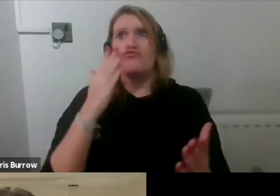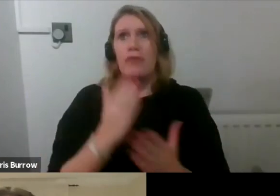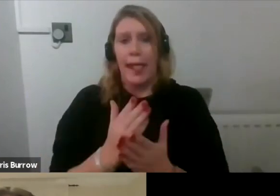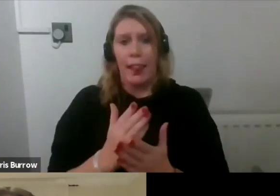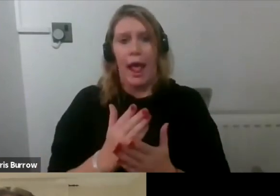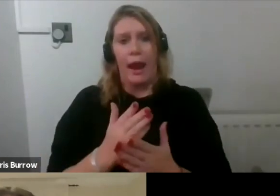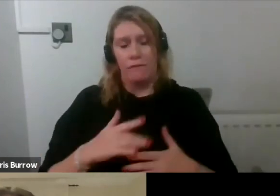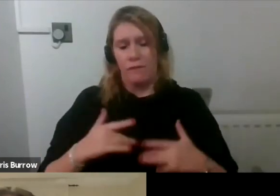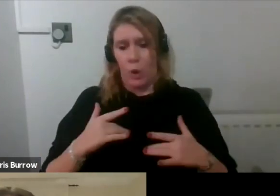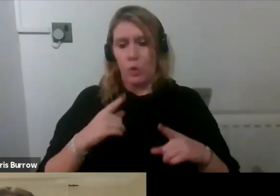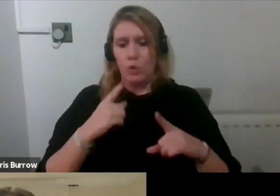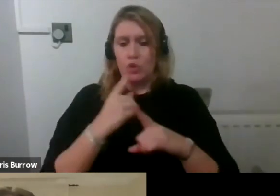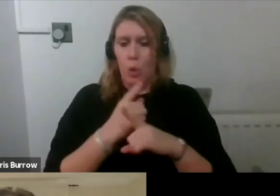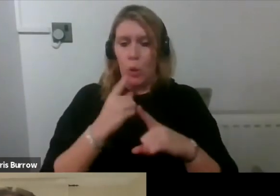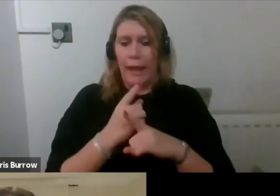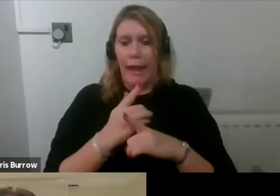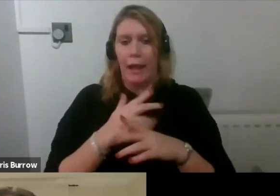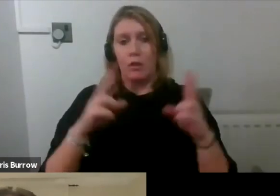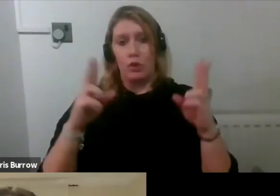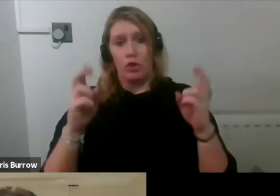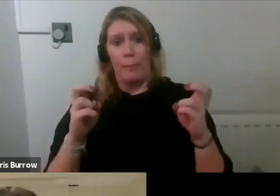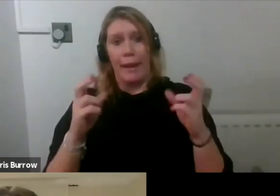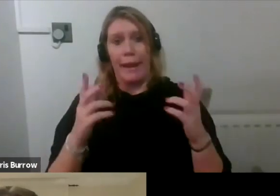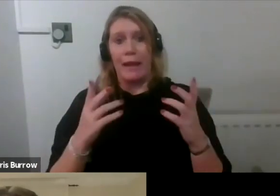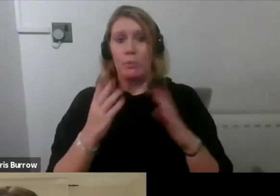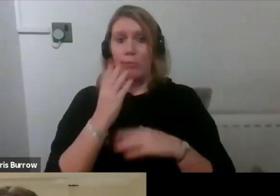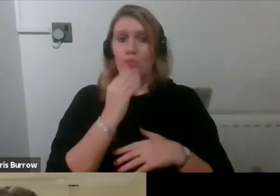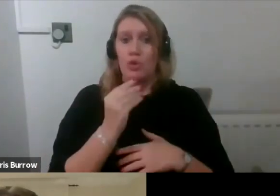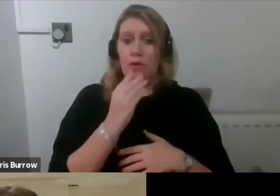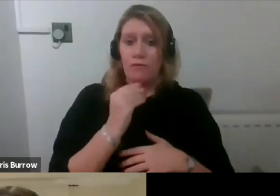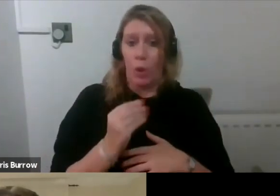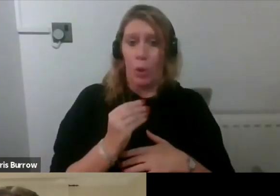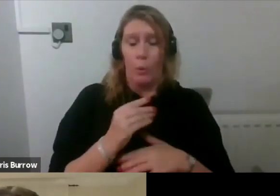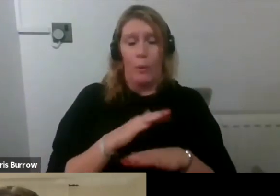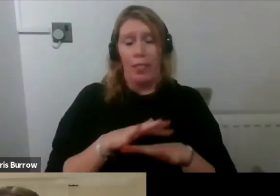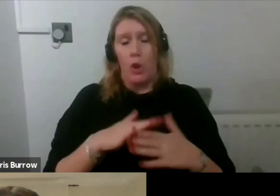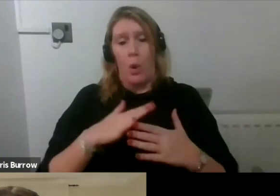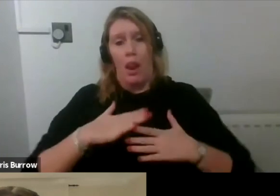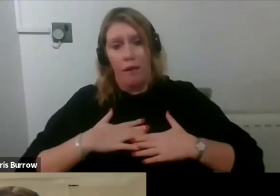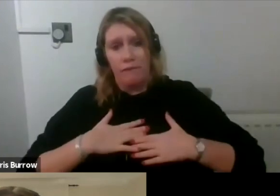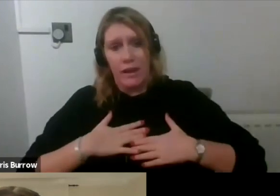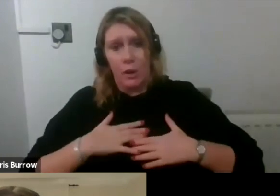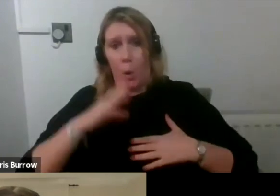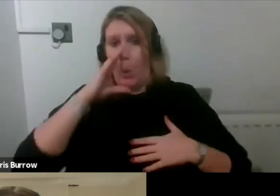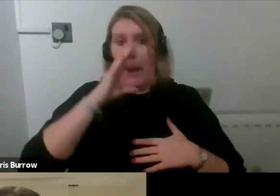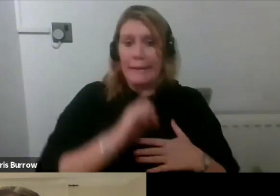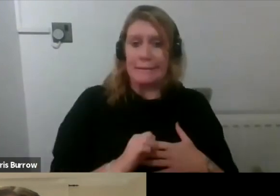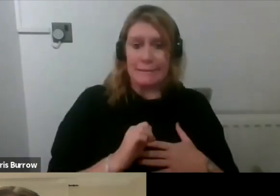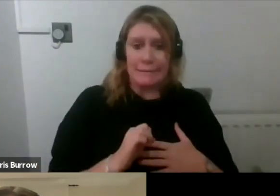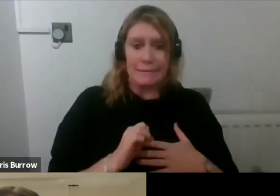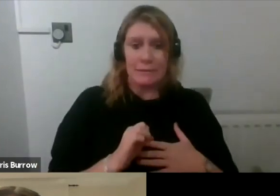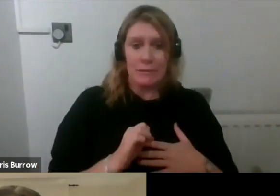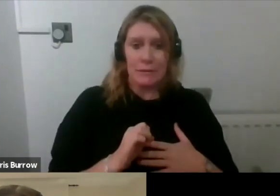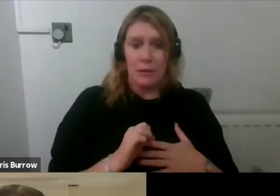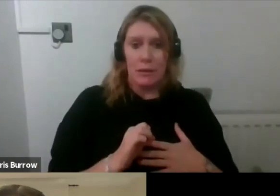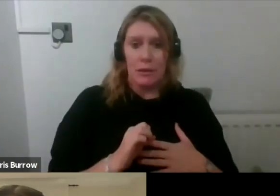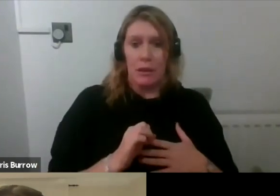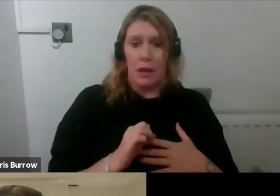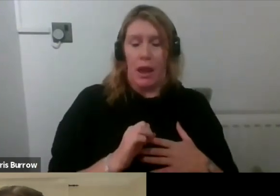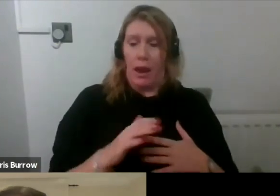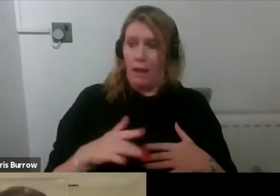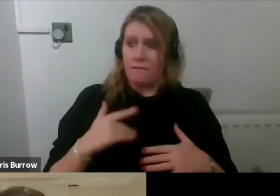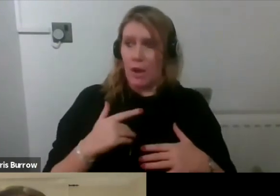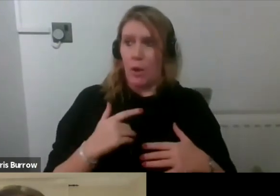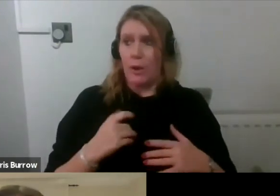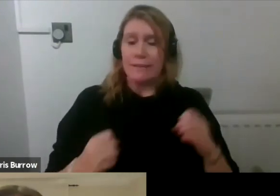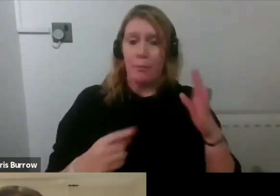thing that we can do. Love it or loathe it, and it's an interesting thing to keep on talking about. It's going to